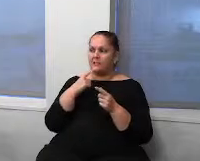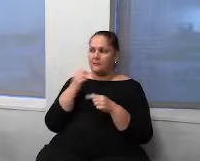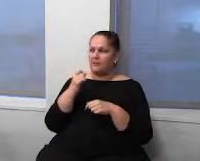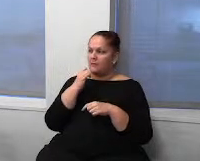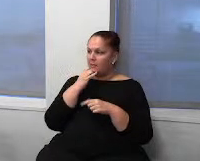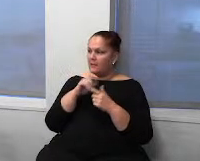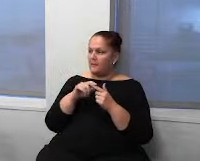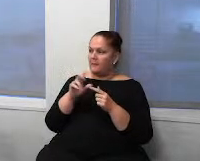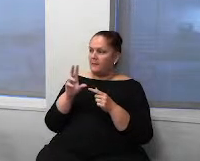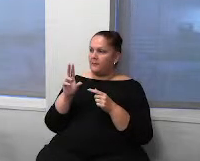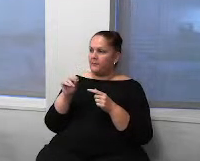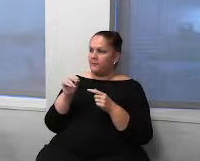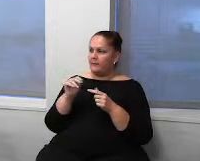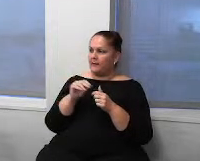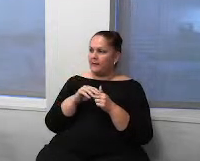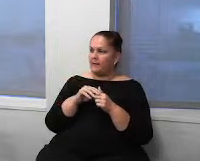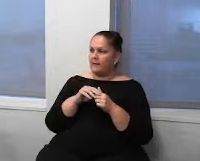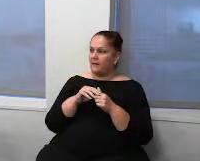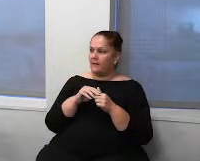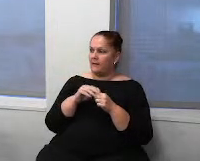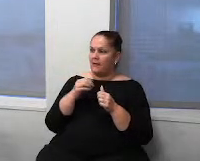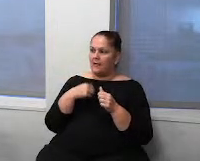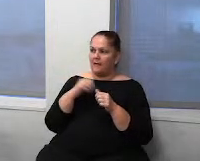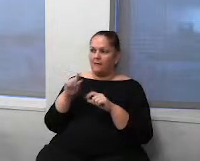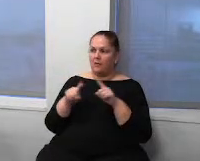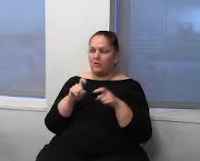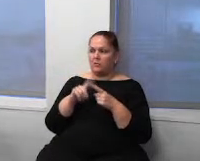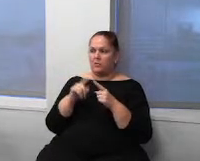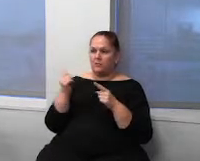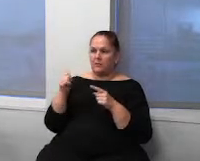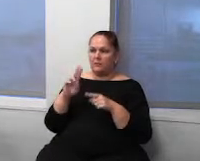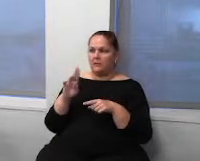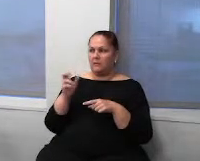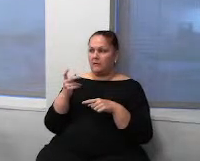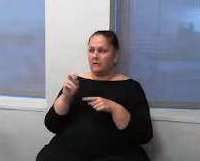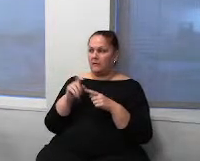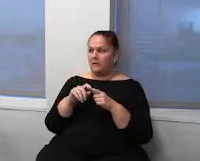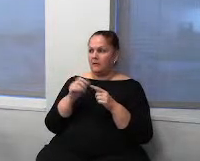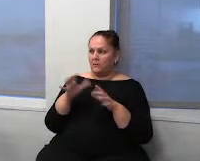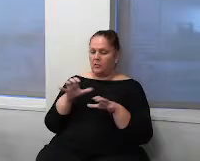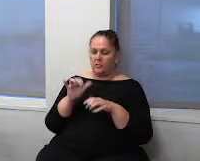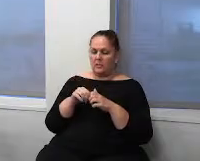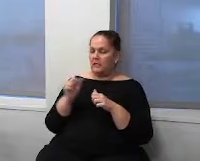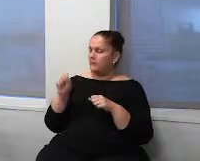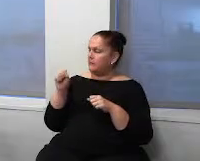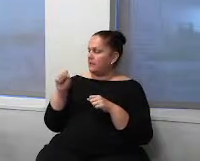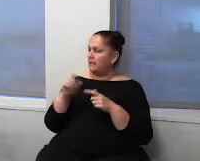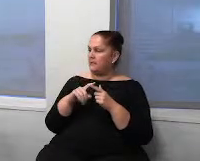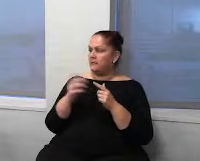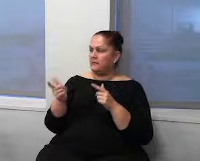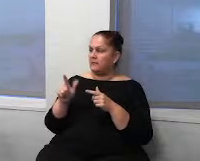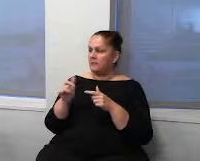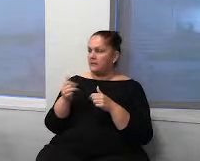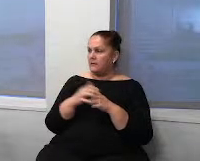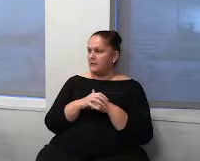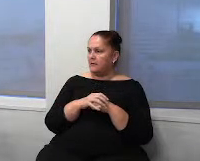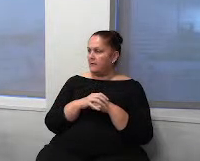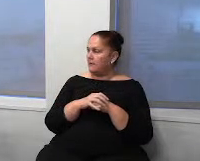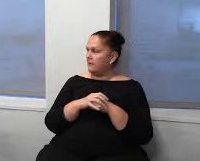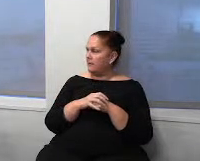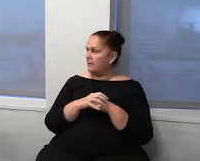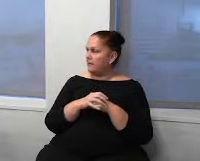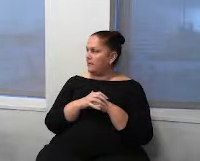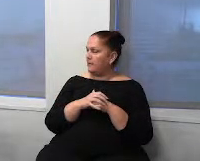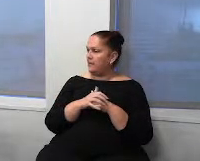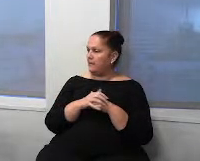I say something wrong, Ms. Mercado? No, I just have a few redirect questions to Mr. Burgermeister. Want to get it over with now? Yes. Okay, Yes. do your redirect